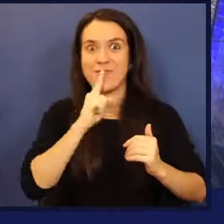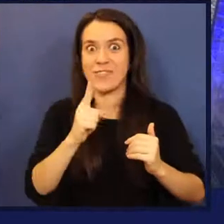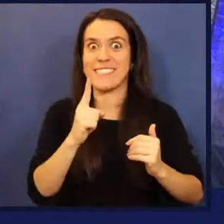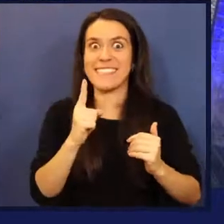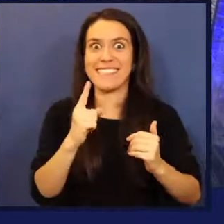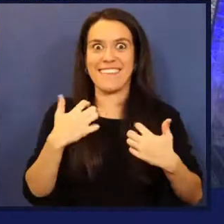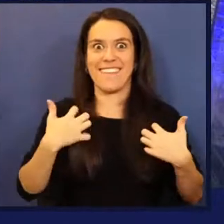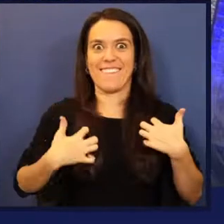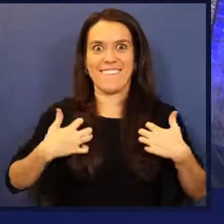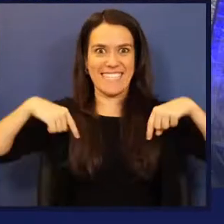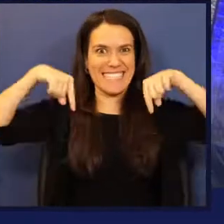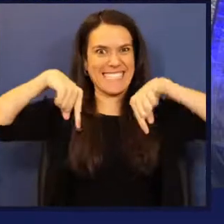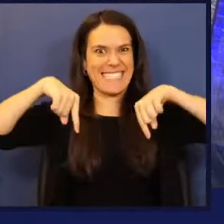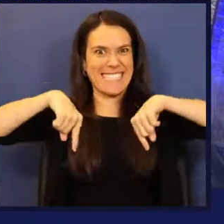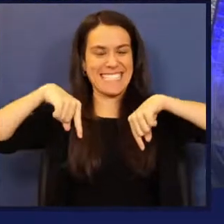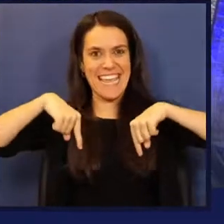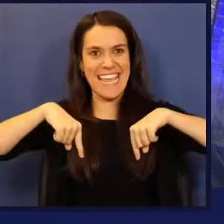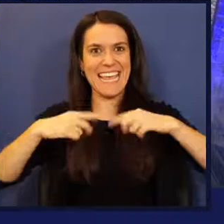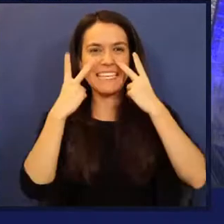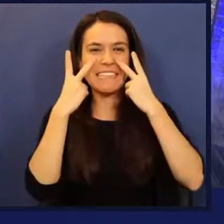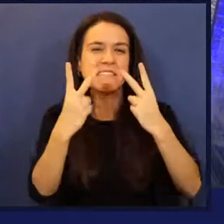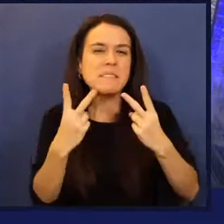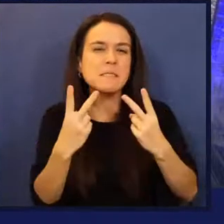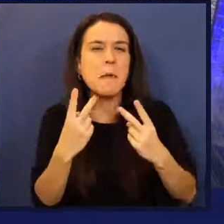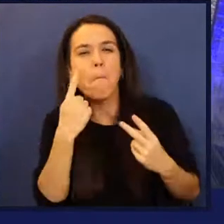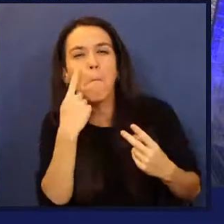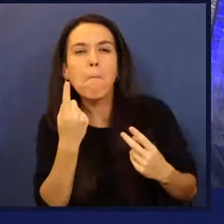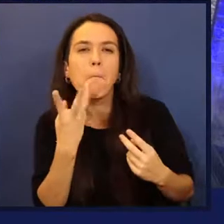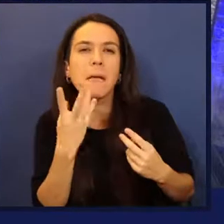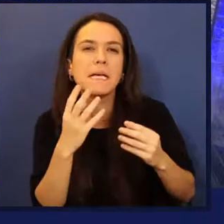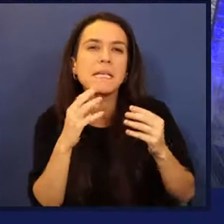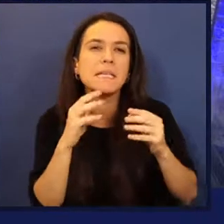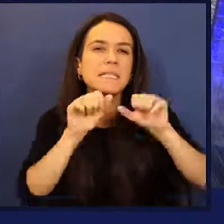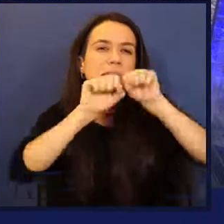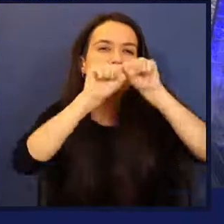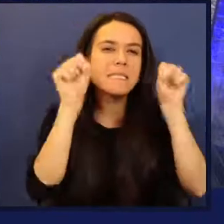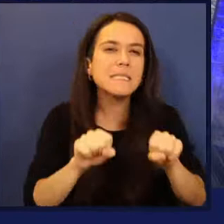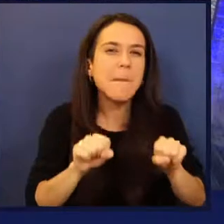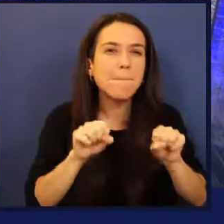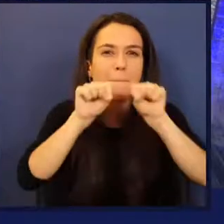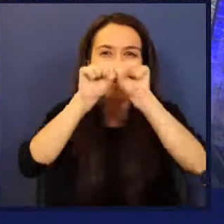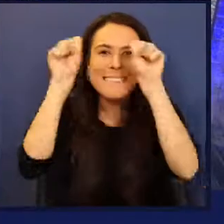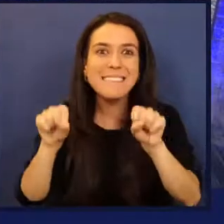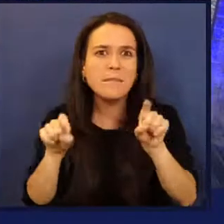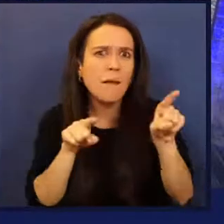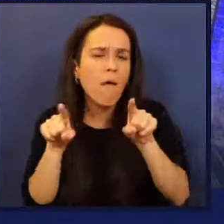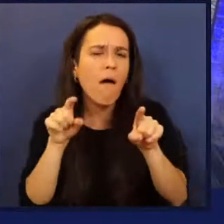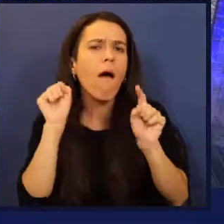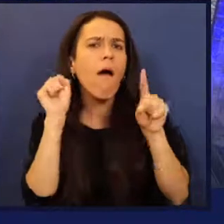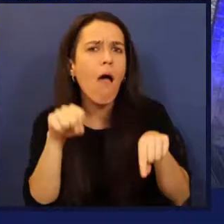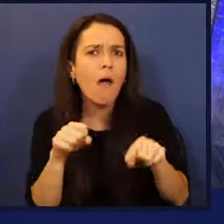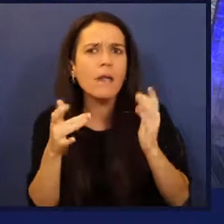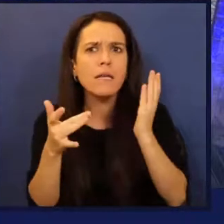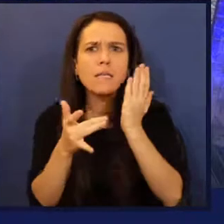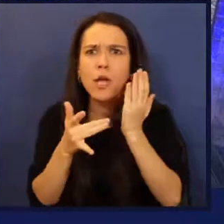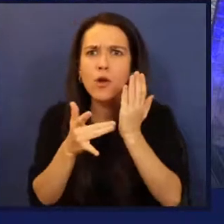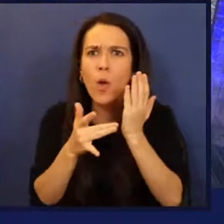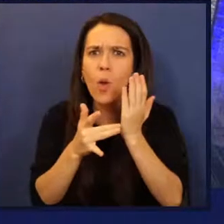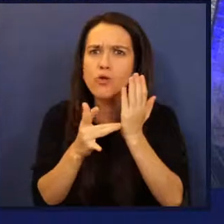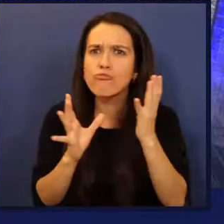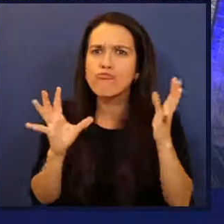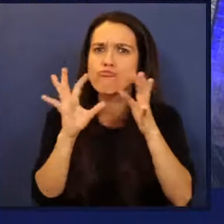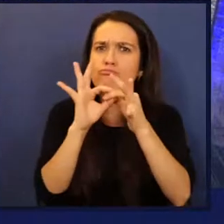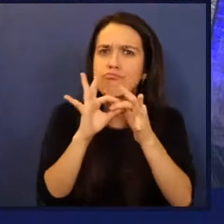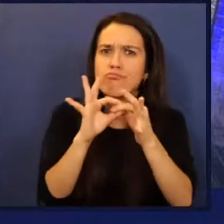are looking at a couple of systems where we're able to tie together different technologies so that we can help